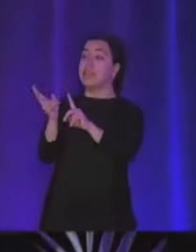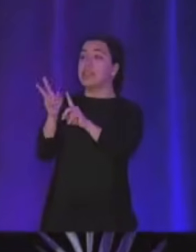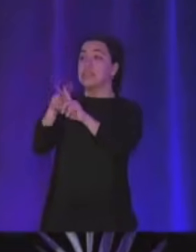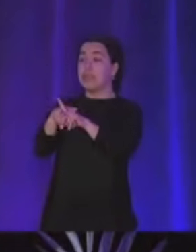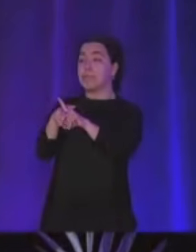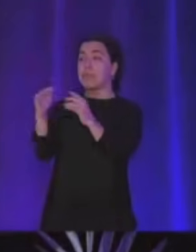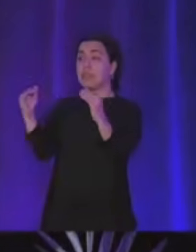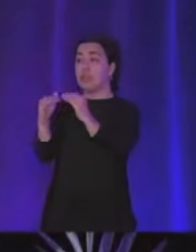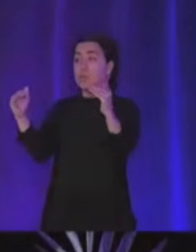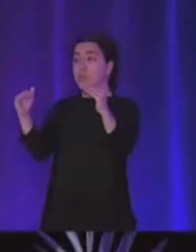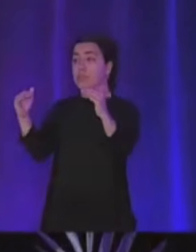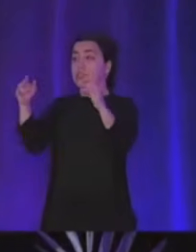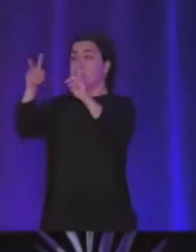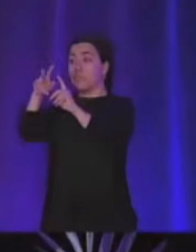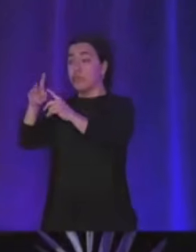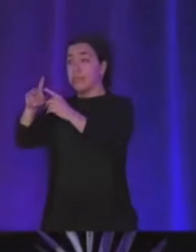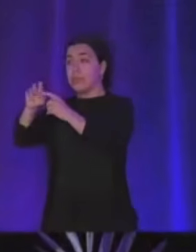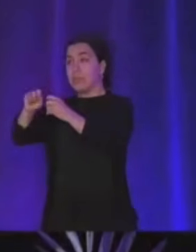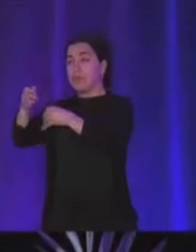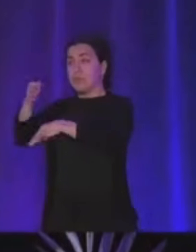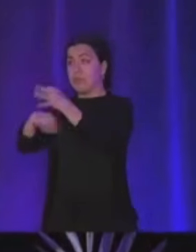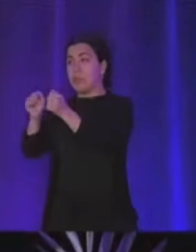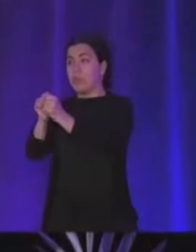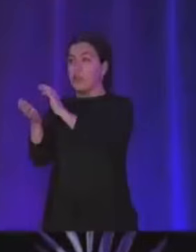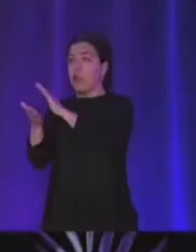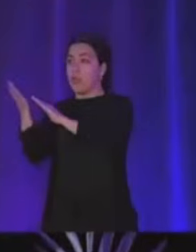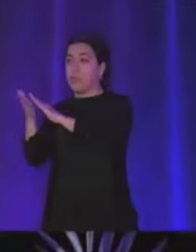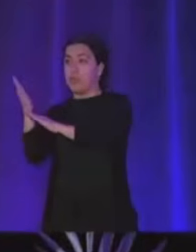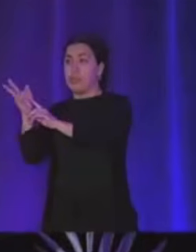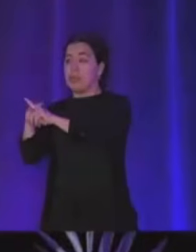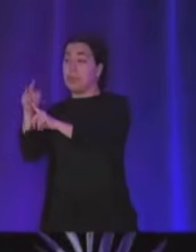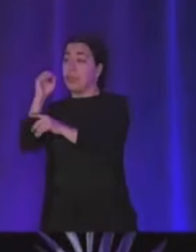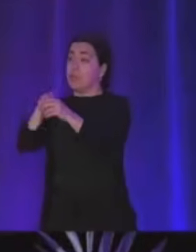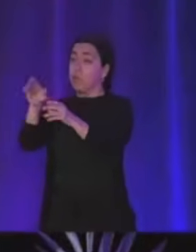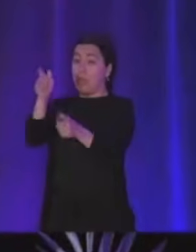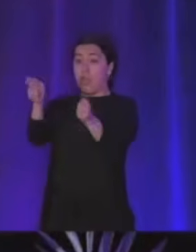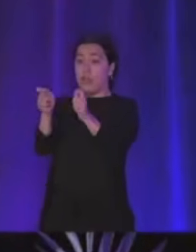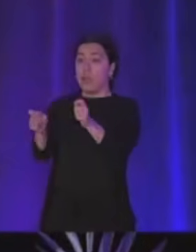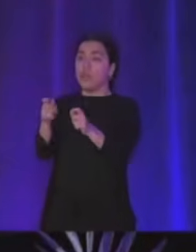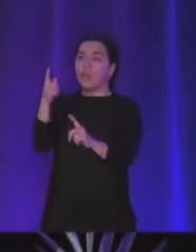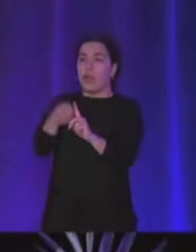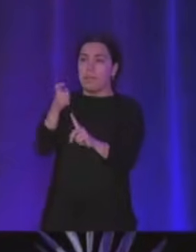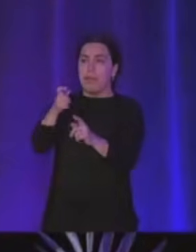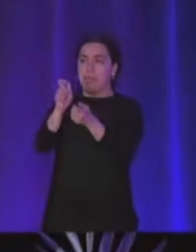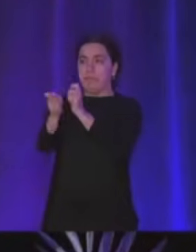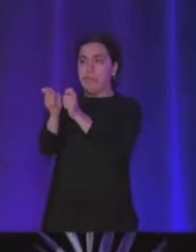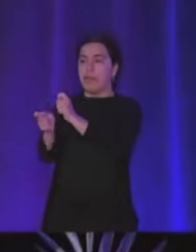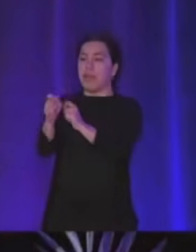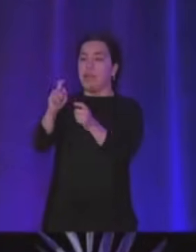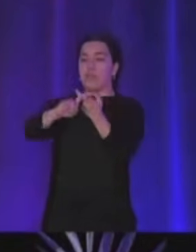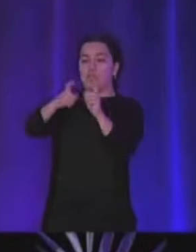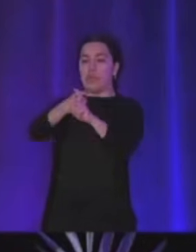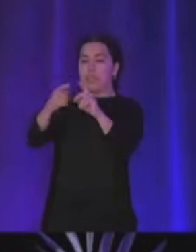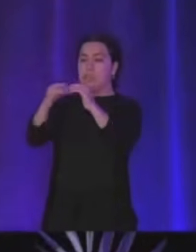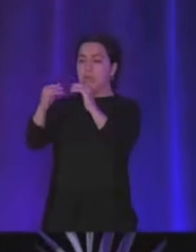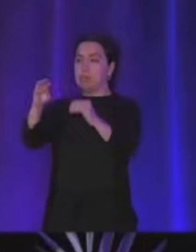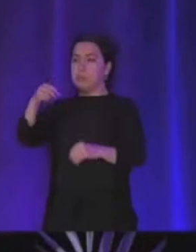operator assignment. And then it would, in your editor, if you want, autofix it to friend or equals me. Did anyone know about this